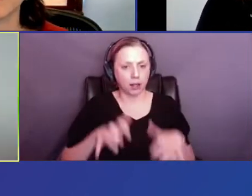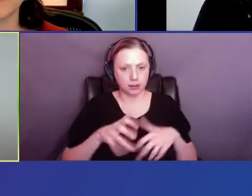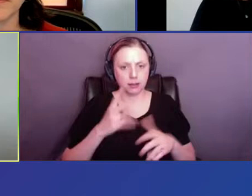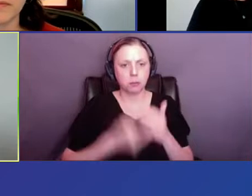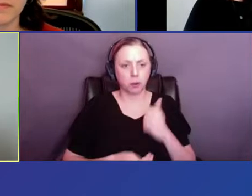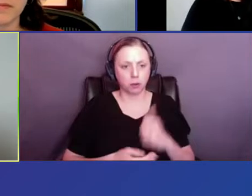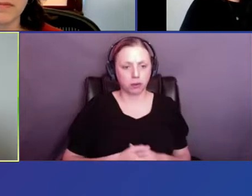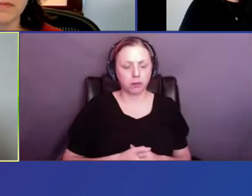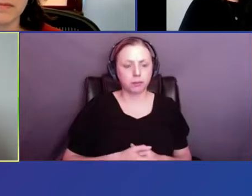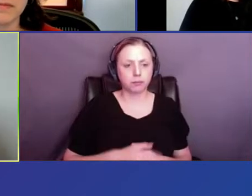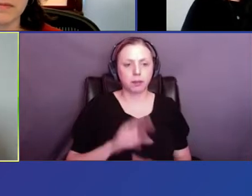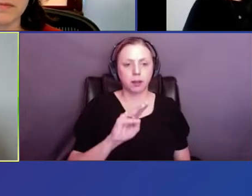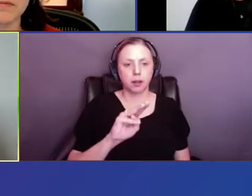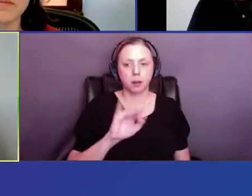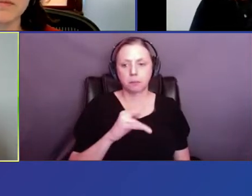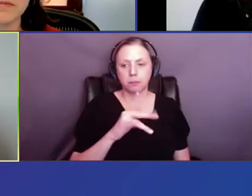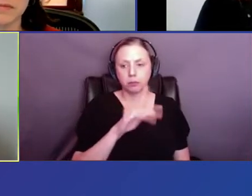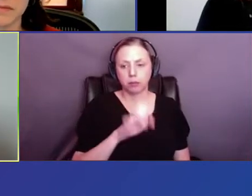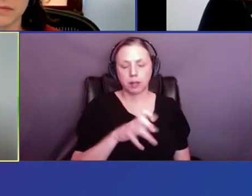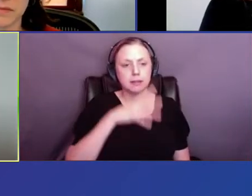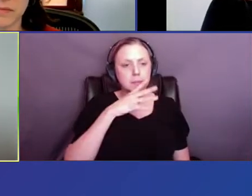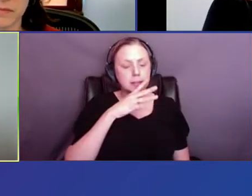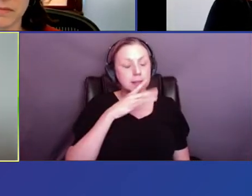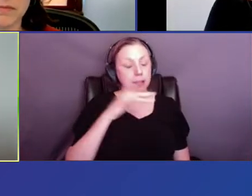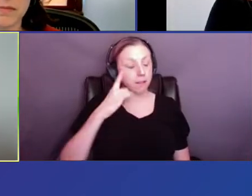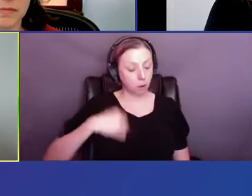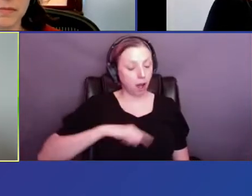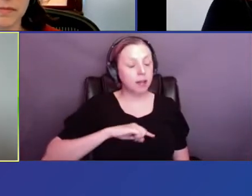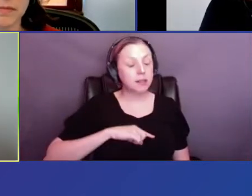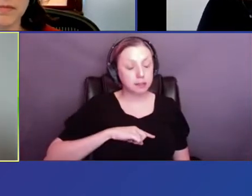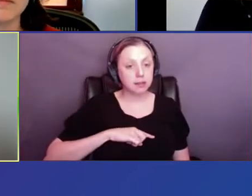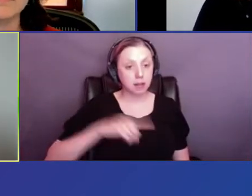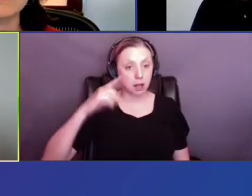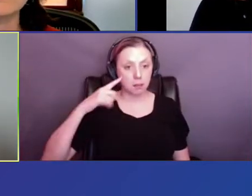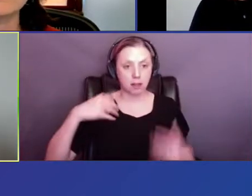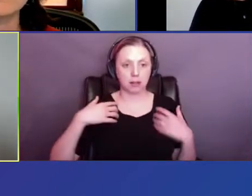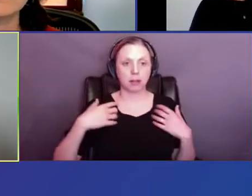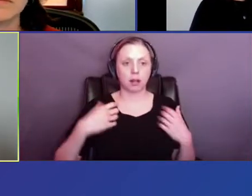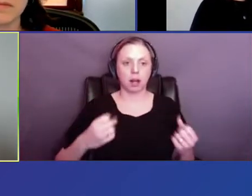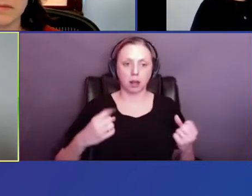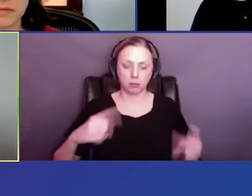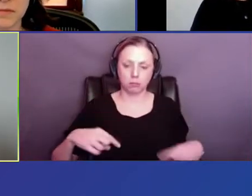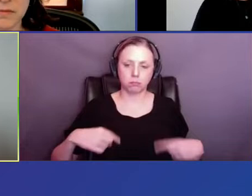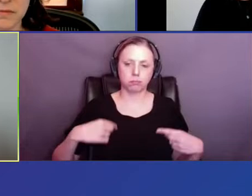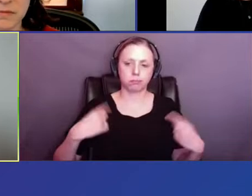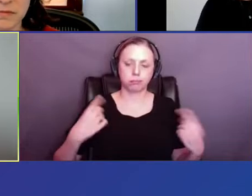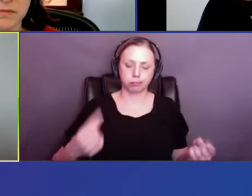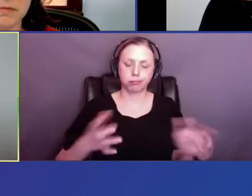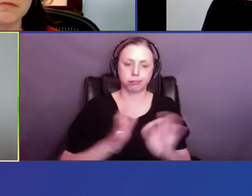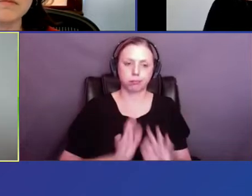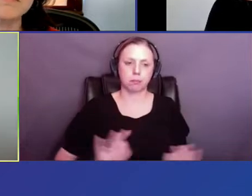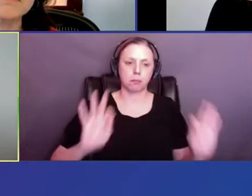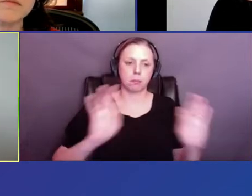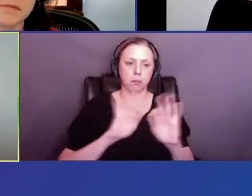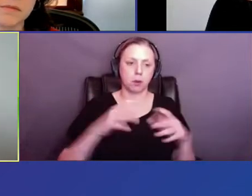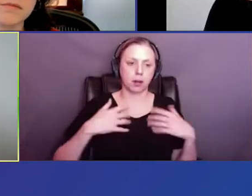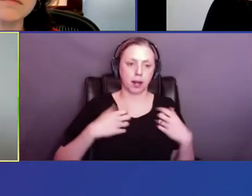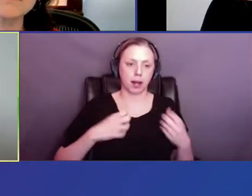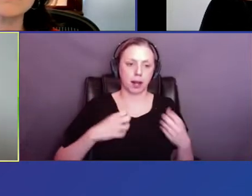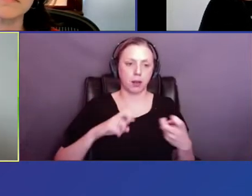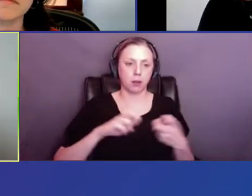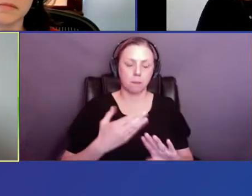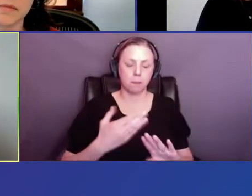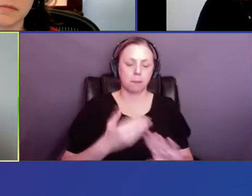So this is Michelle. So for us, I mean, mental health has been an important health issue even before